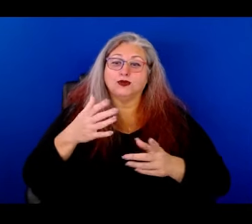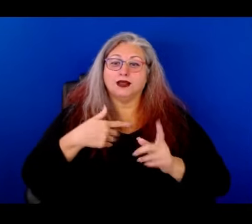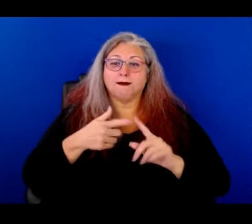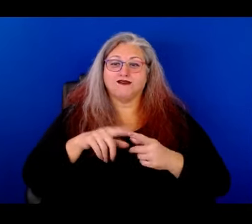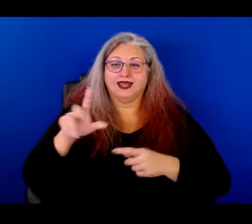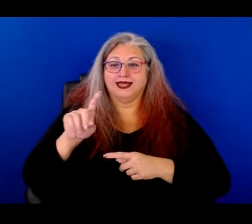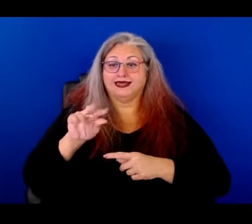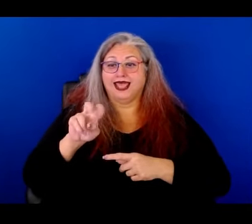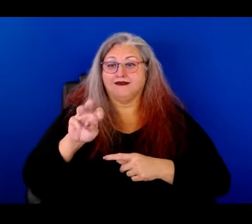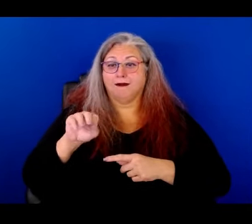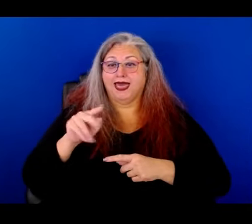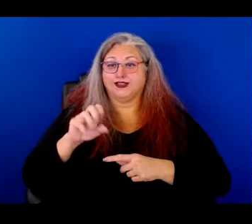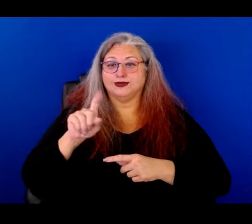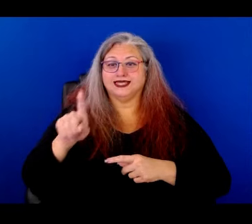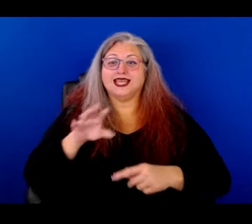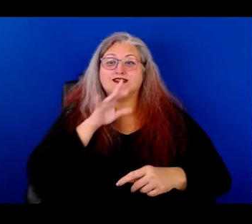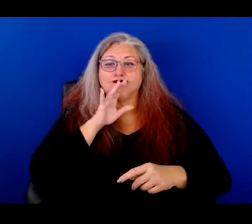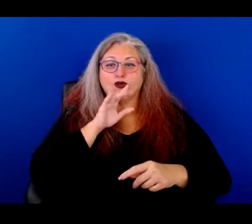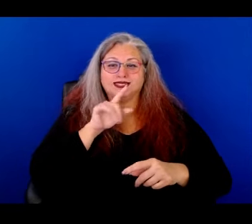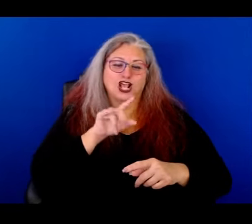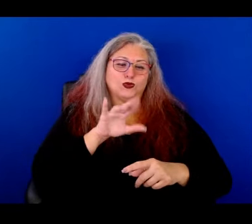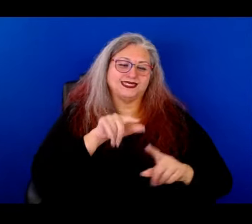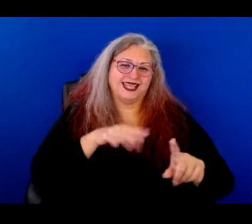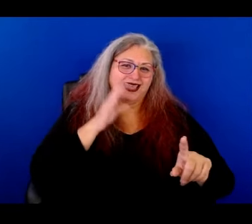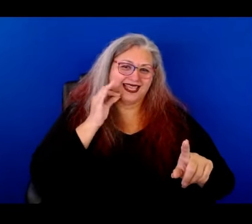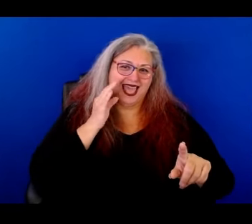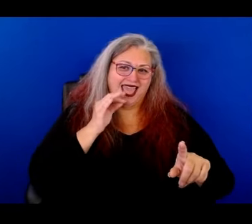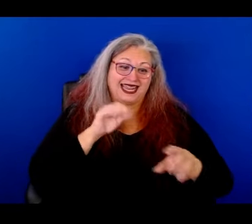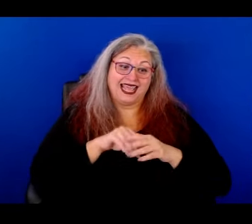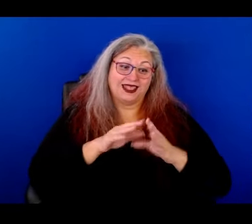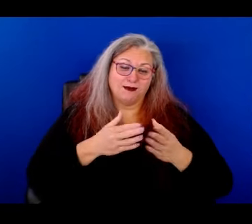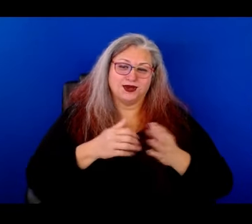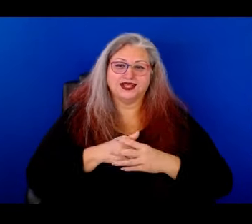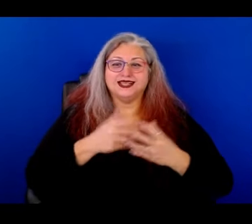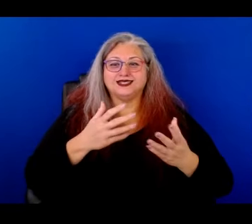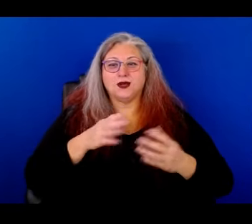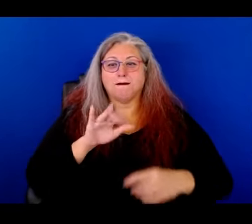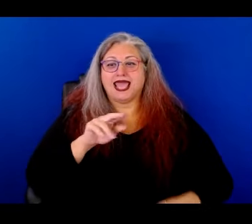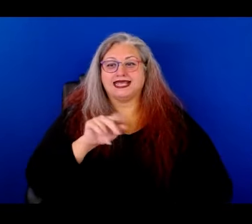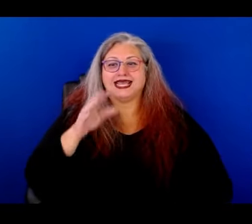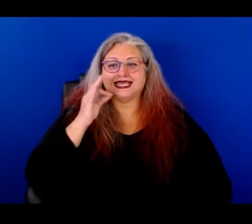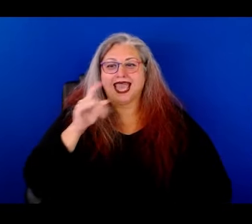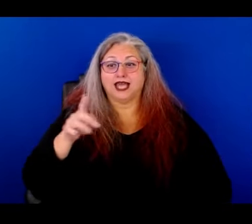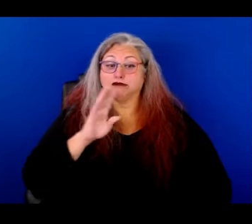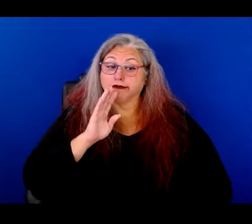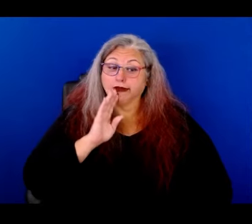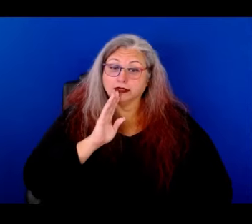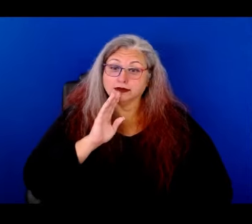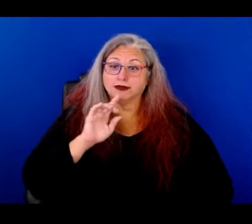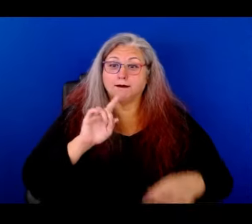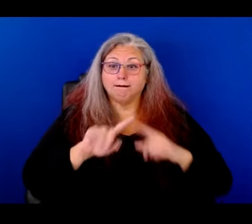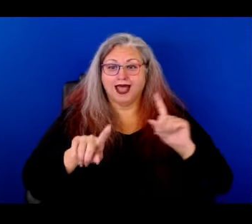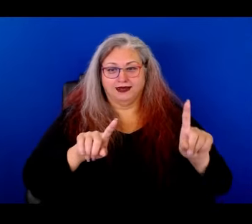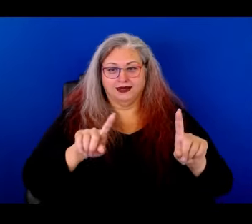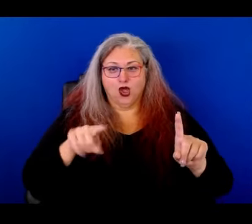Dave Matthews voices Lucy the cat in the book. So Bayan's cat talks, but